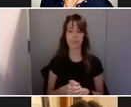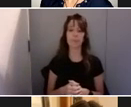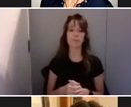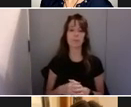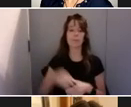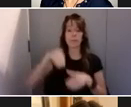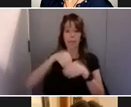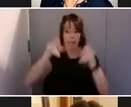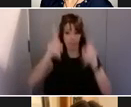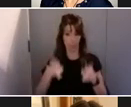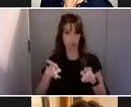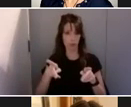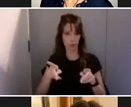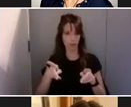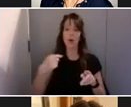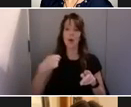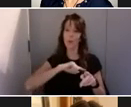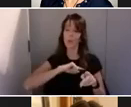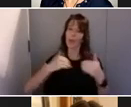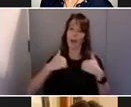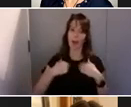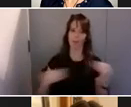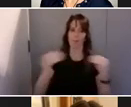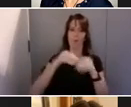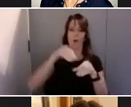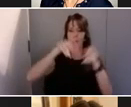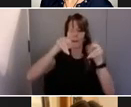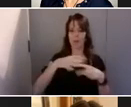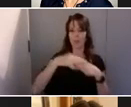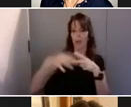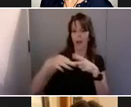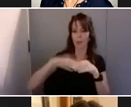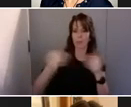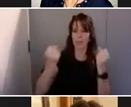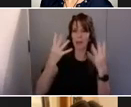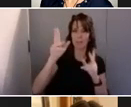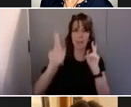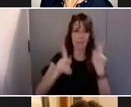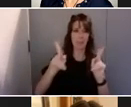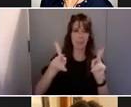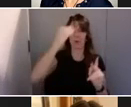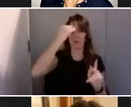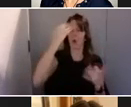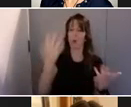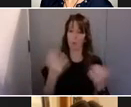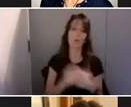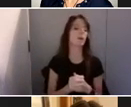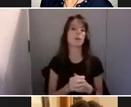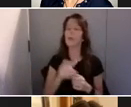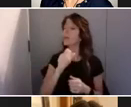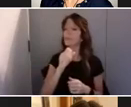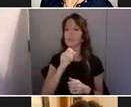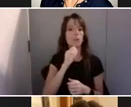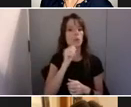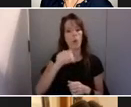In-person options. We actually have more in-person options than many people are aware of. You do not have to